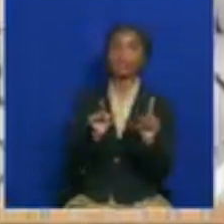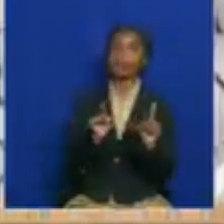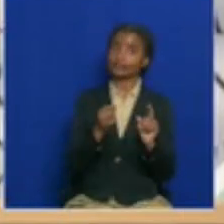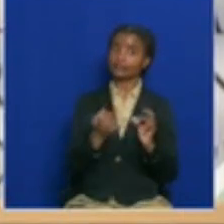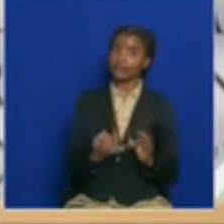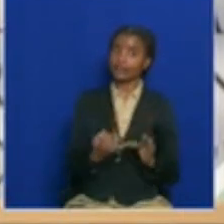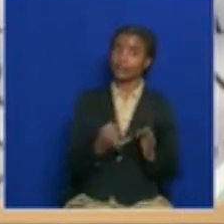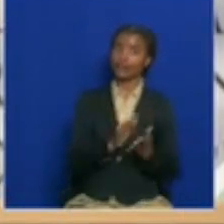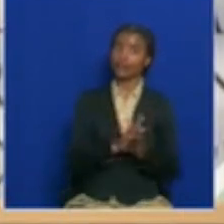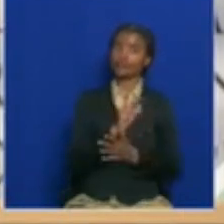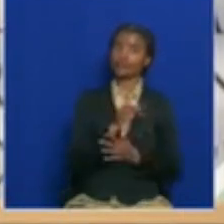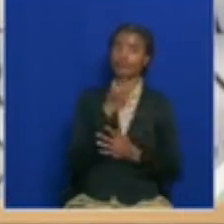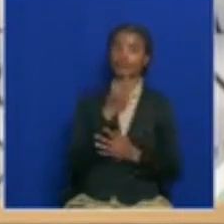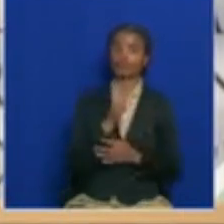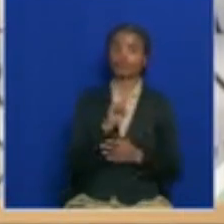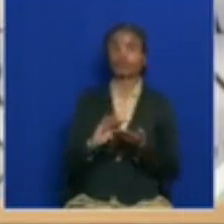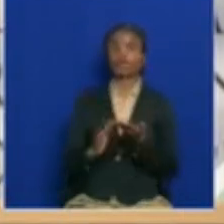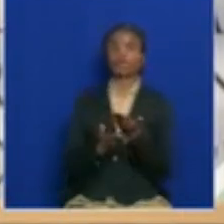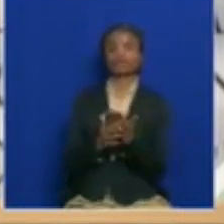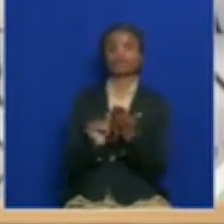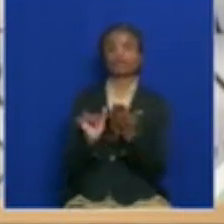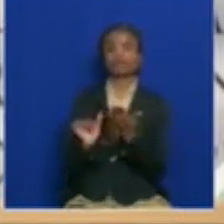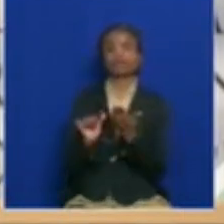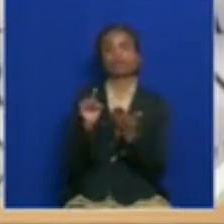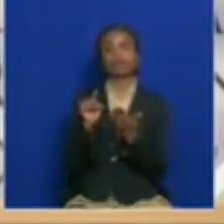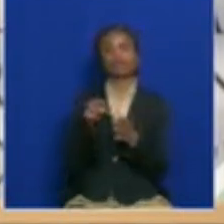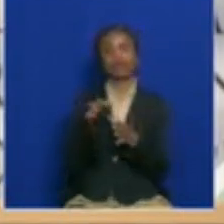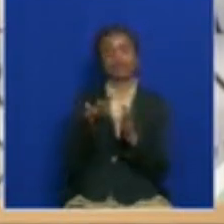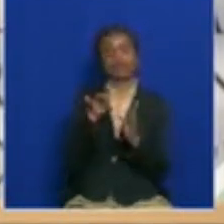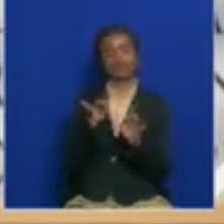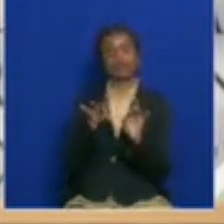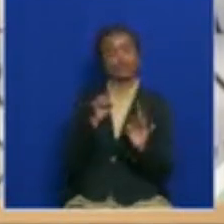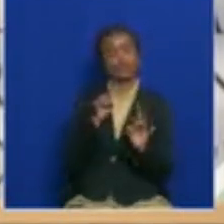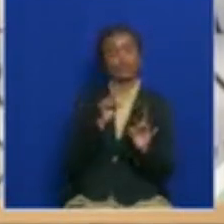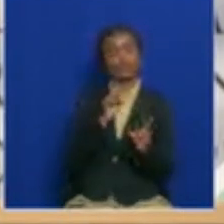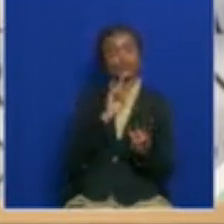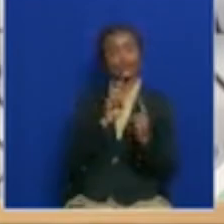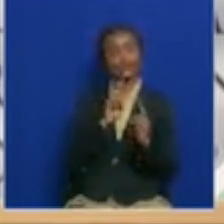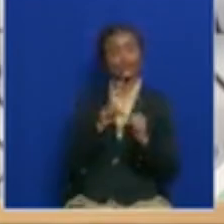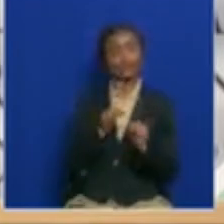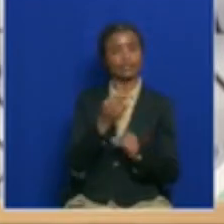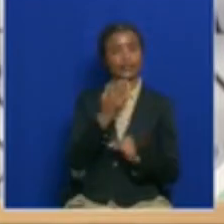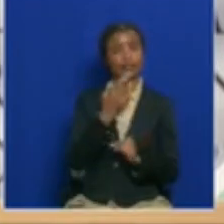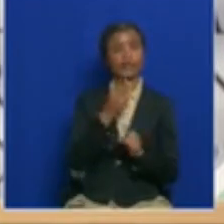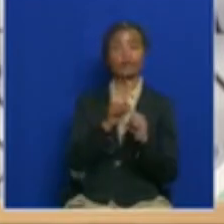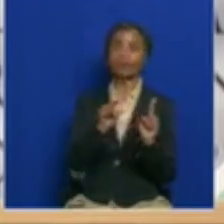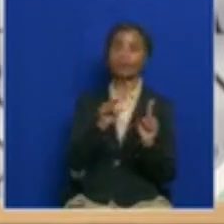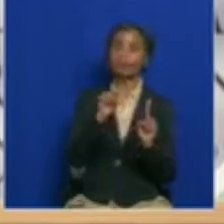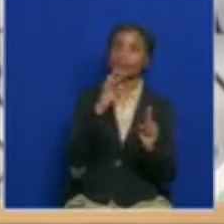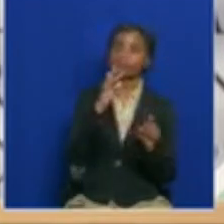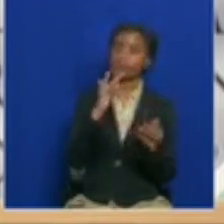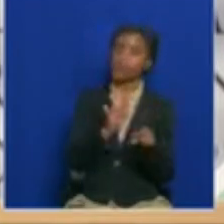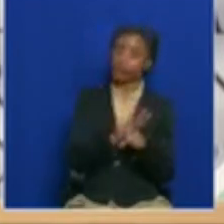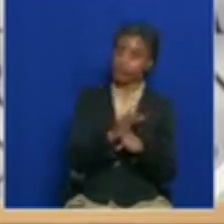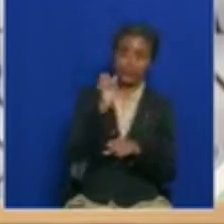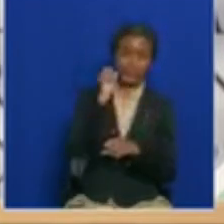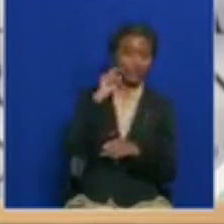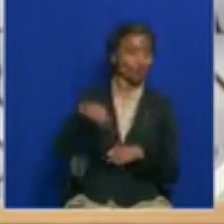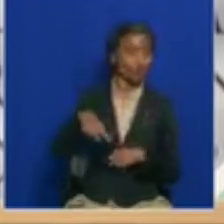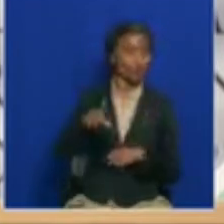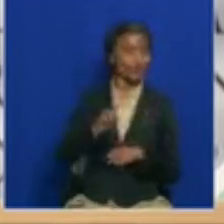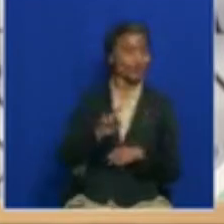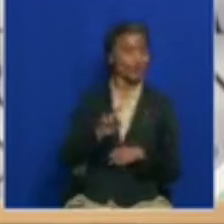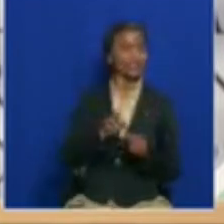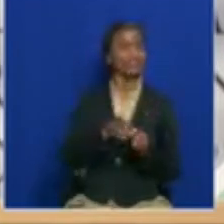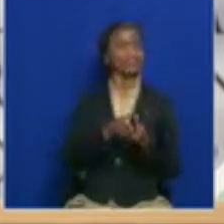about. And I point out that, for instance, you completely ignored the request that you talk to your relationship